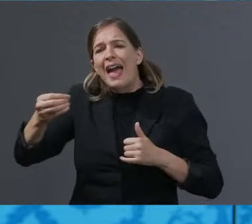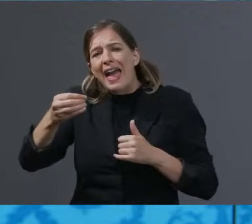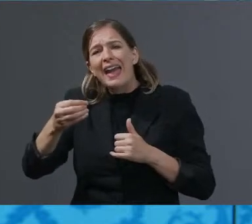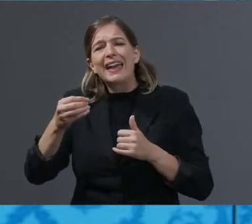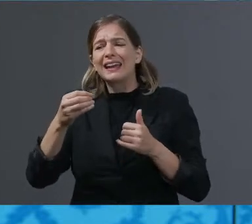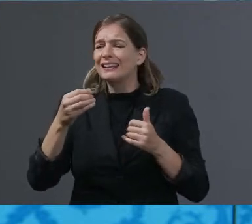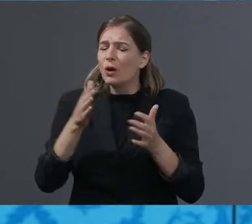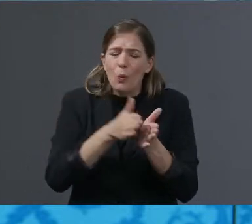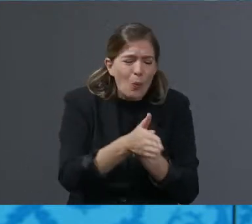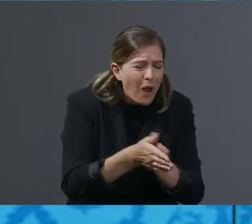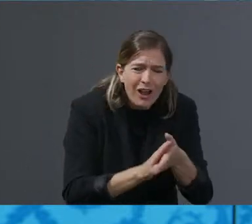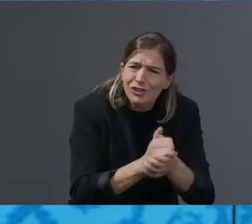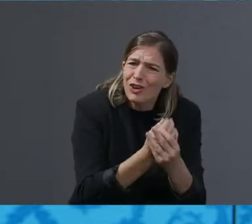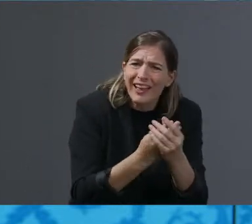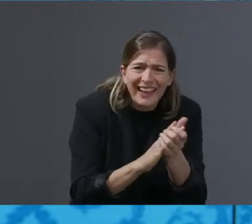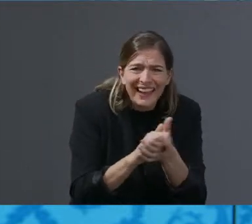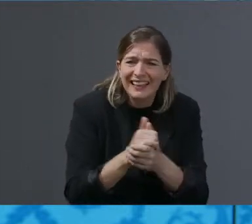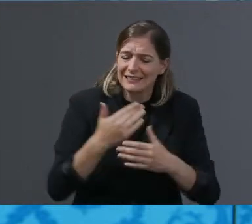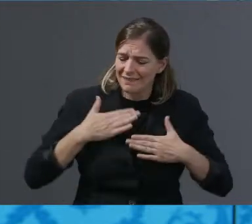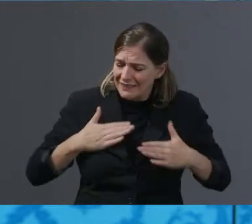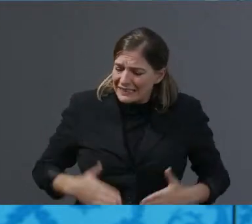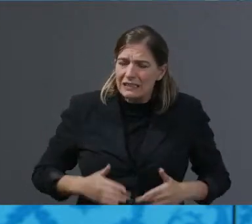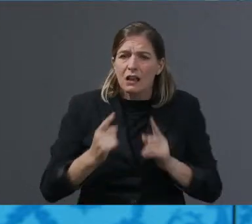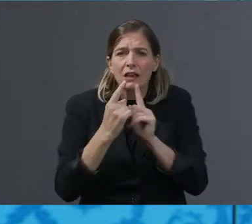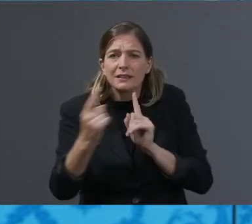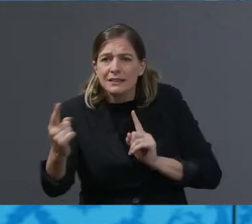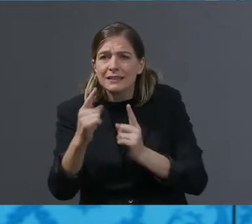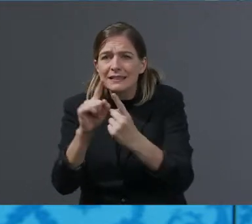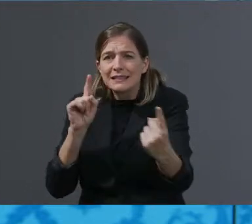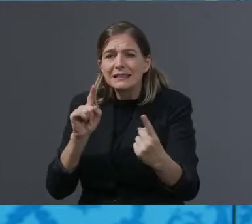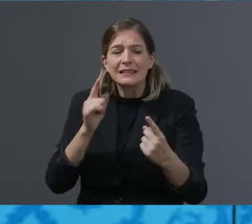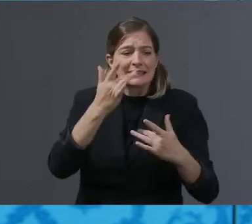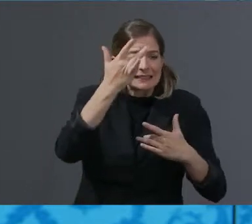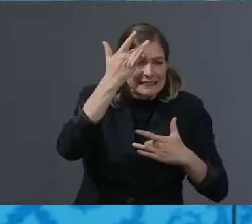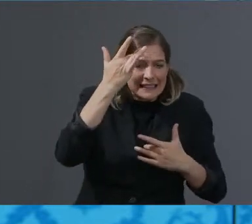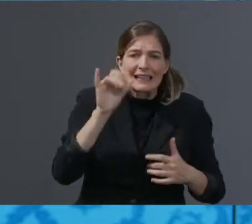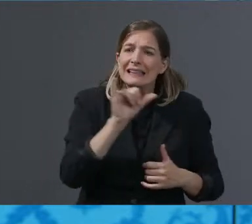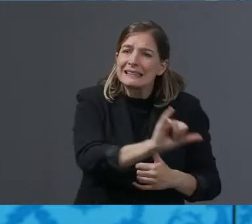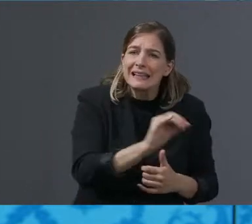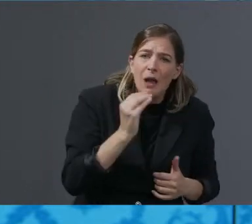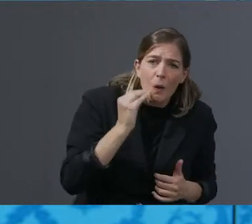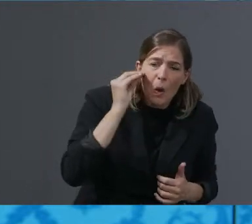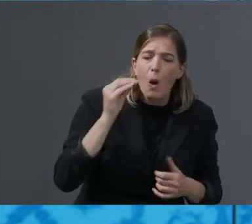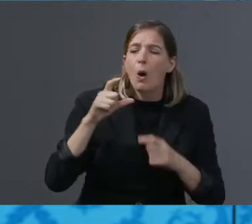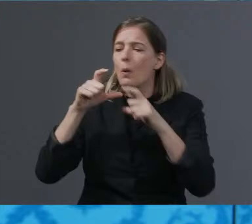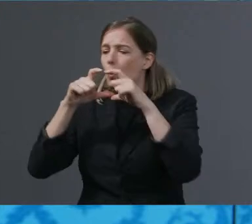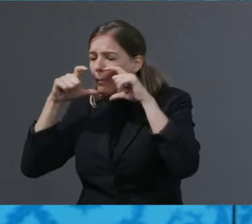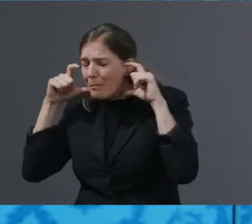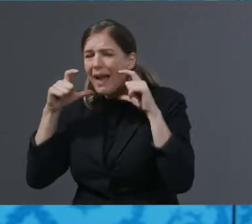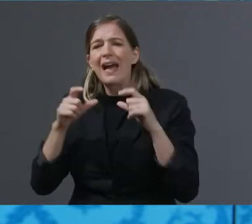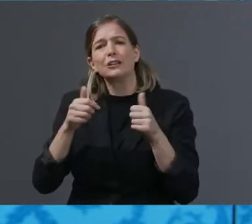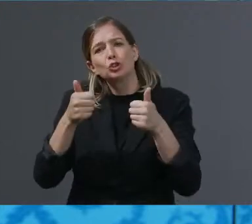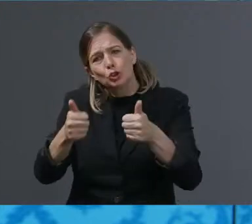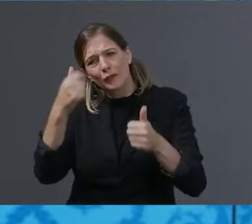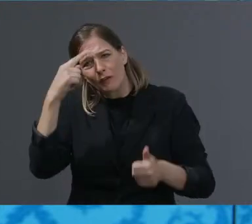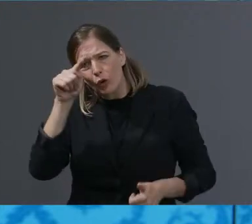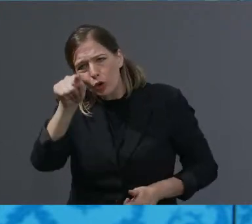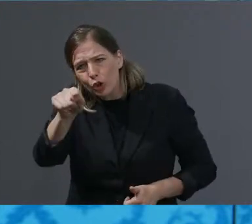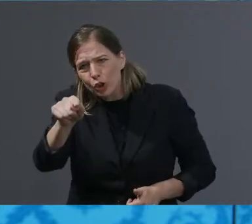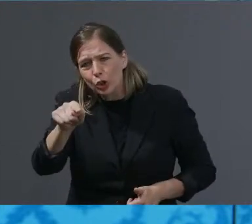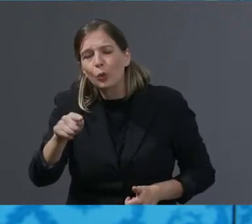of staying home if you're sick, and wearing a face mask. It's good for you. Thank you very much.